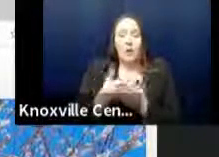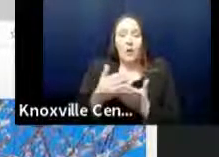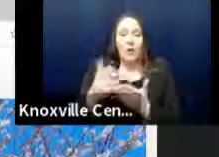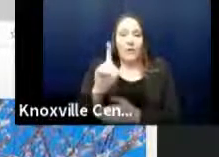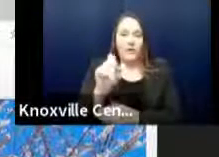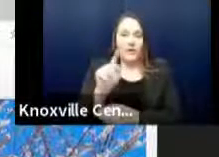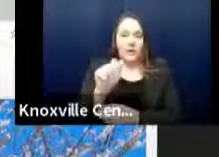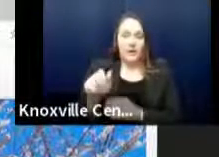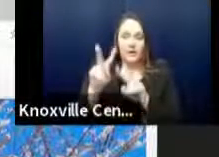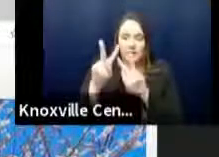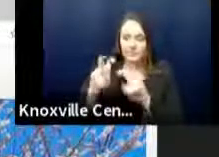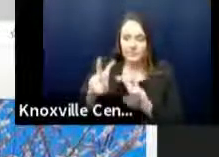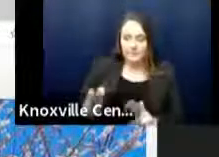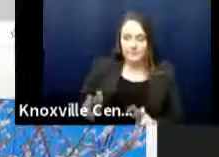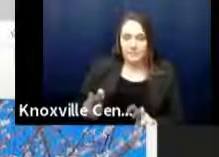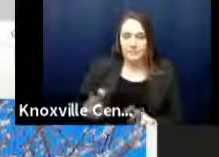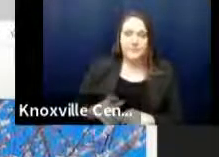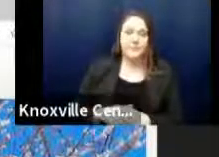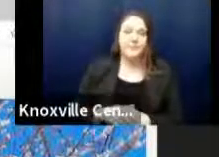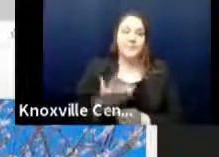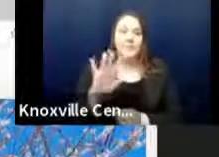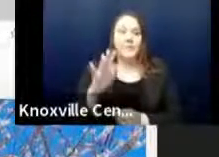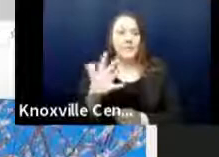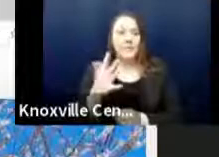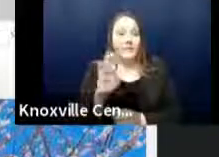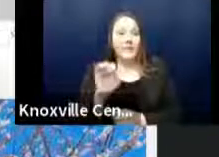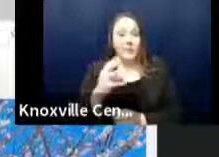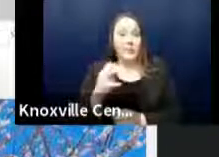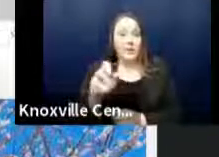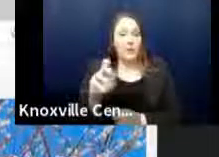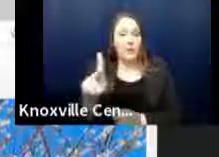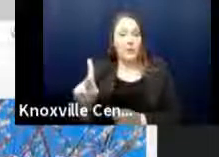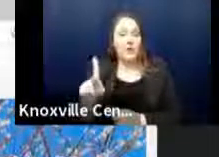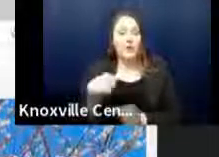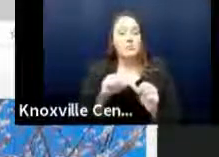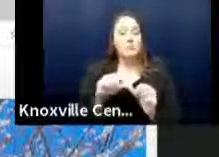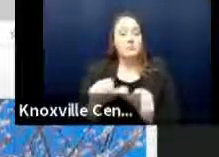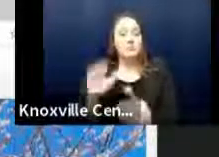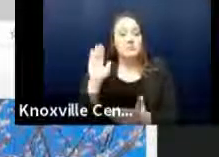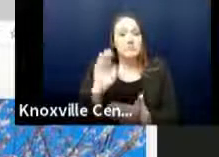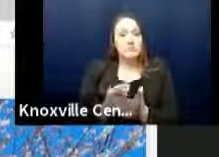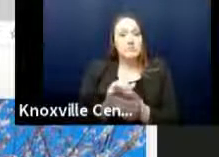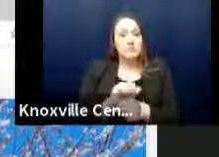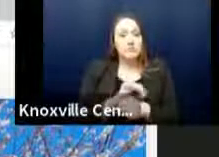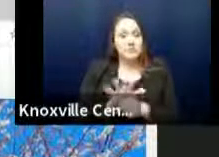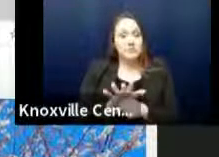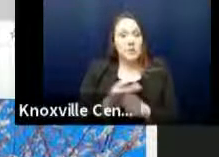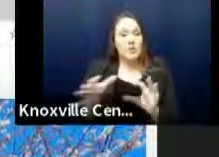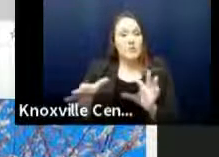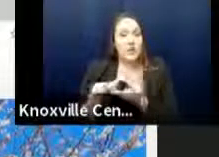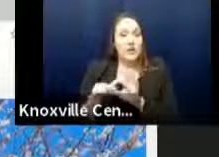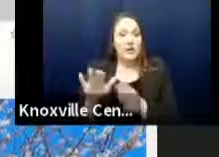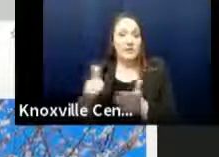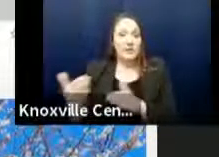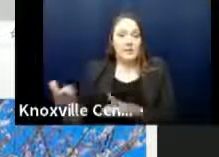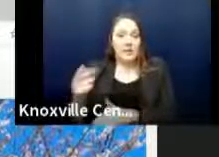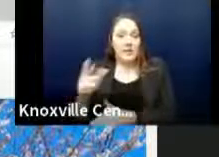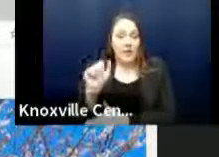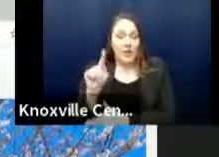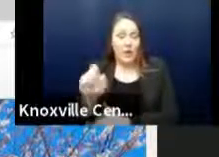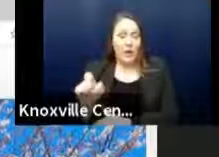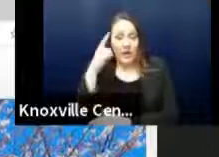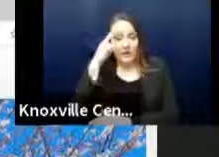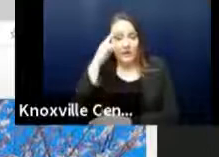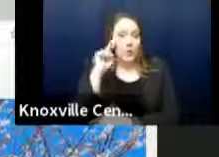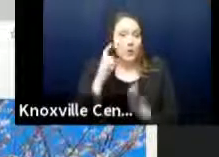consideration. Our fifth benchmark, sustained or decreased COVID-19 related death rate for identified